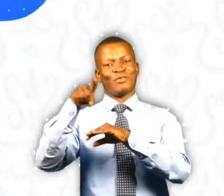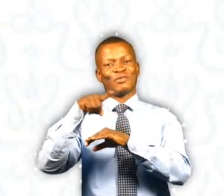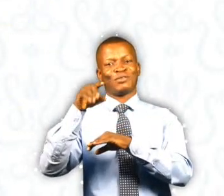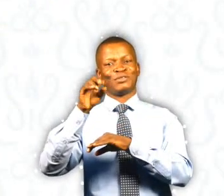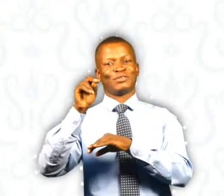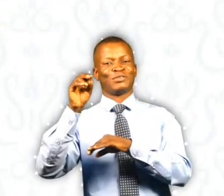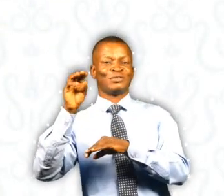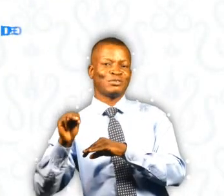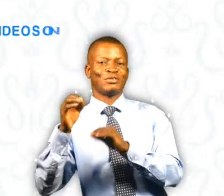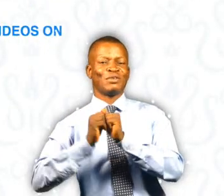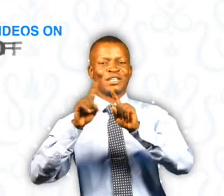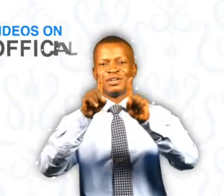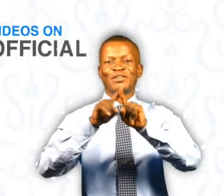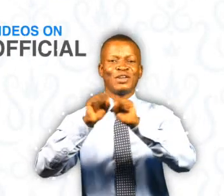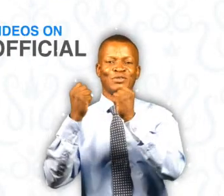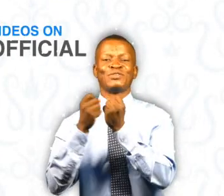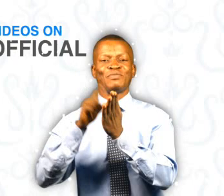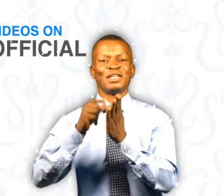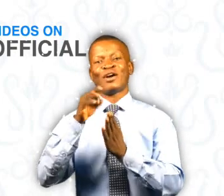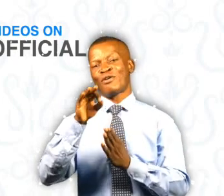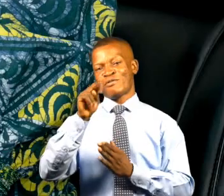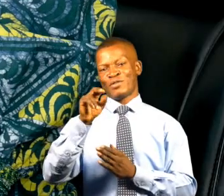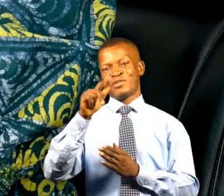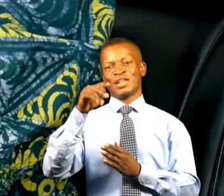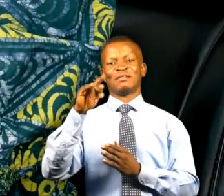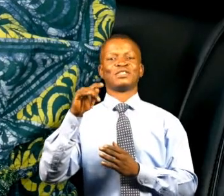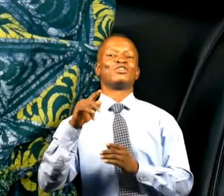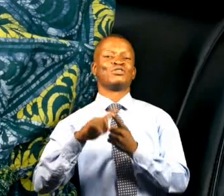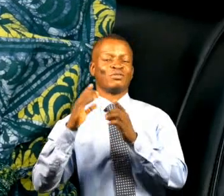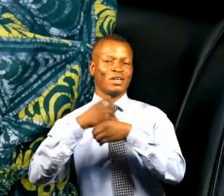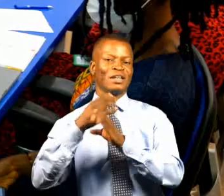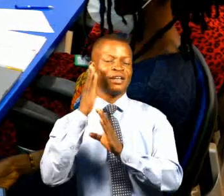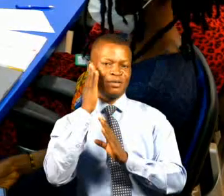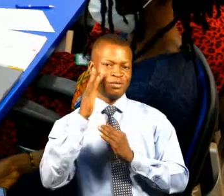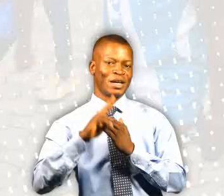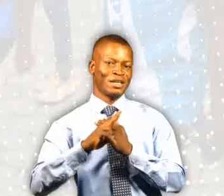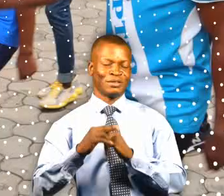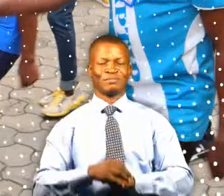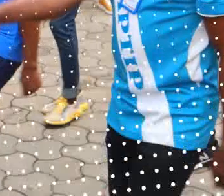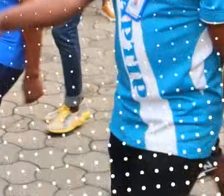Zoom and all the social media platforms of NAPTIP, aimed at awareness creation.